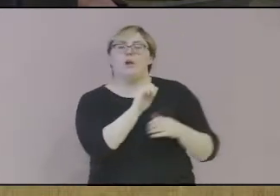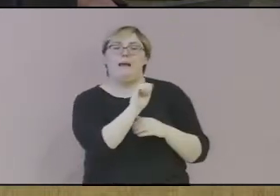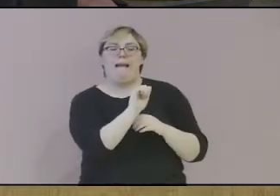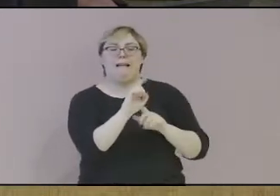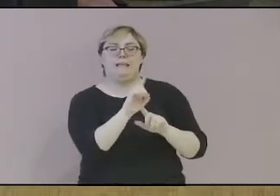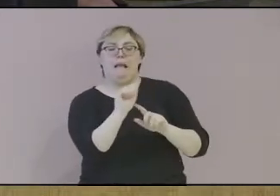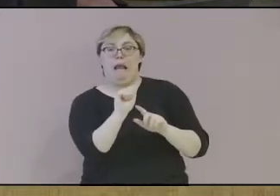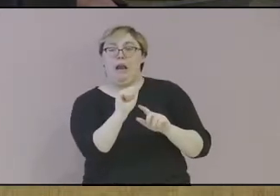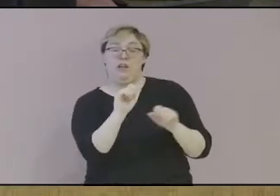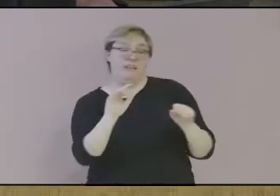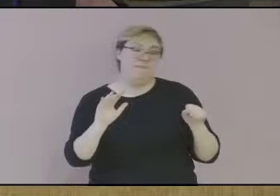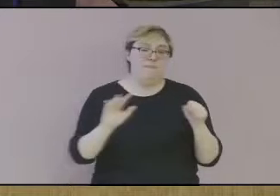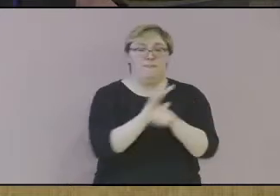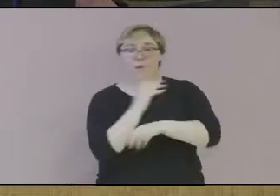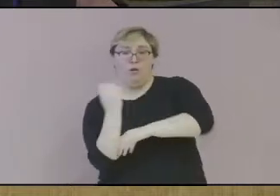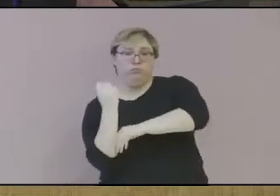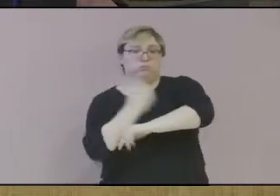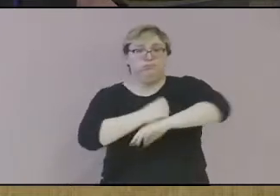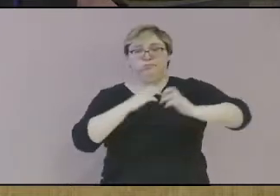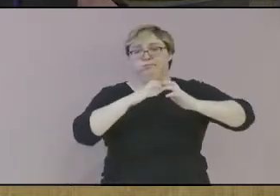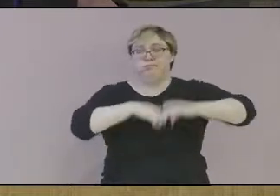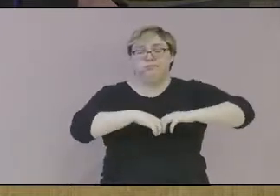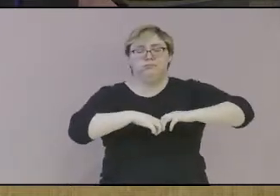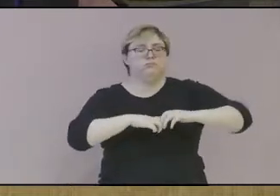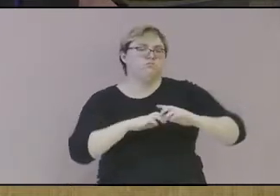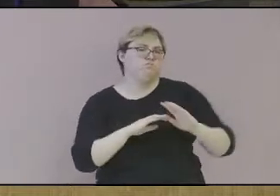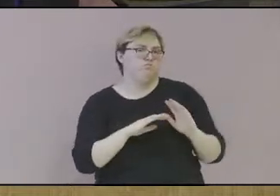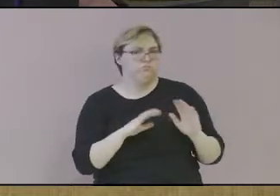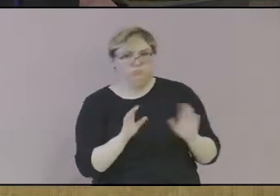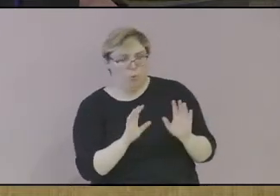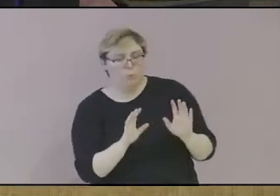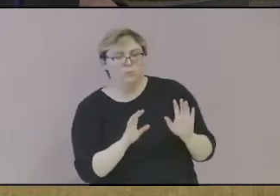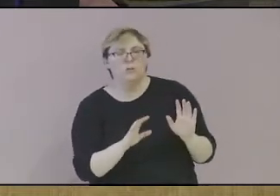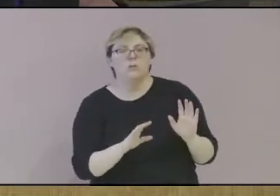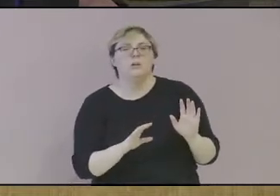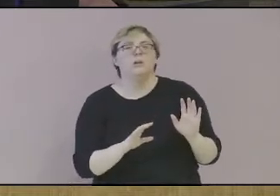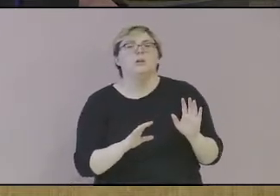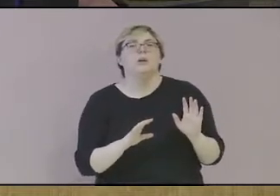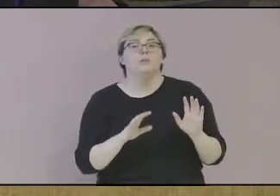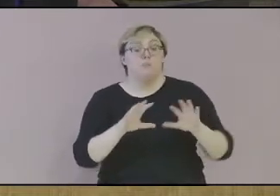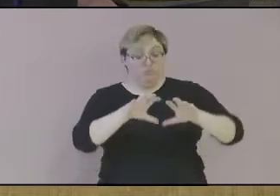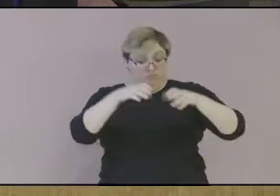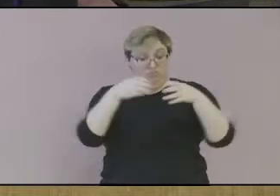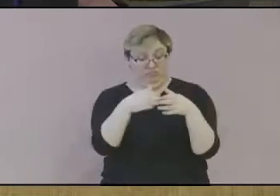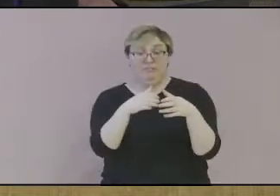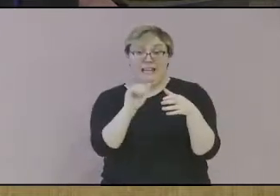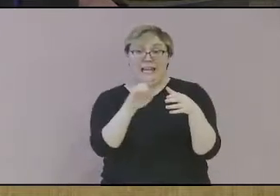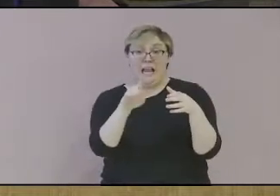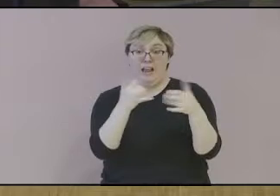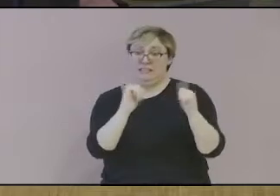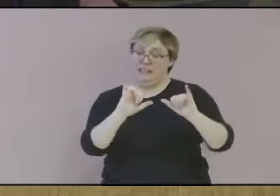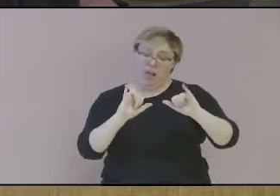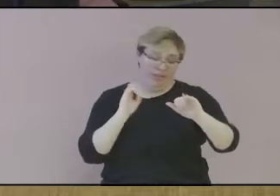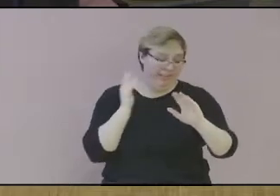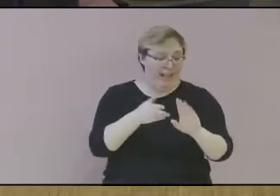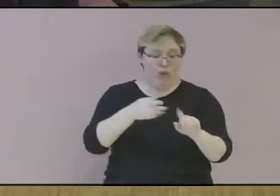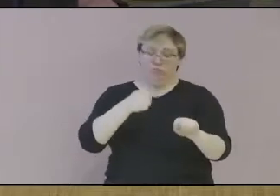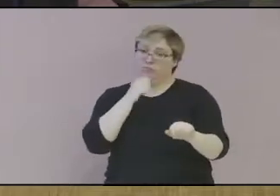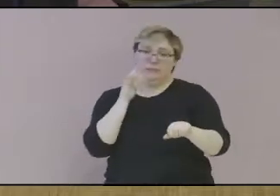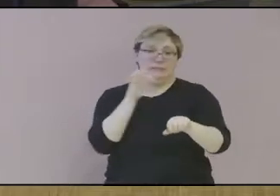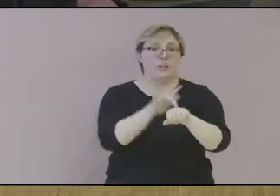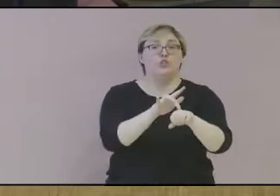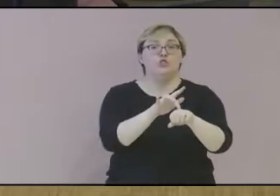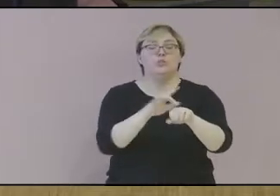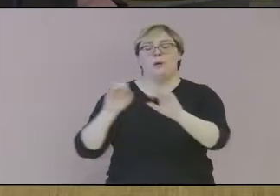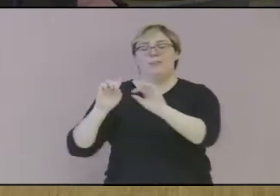fully dismantled than just with there not being agencies to make the laws that exist in